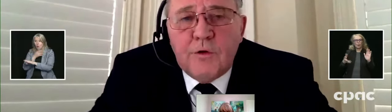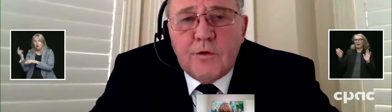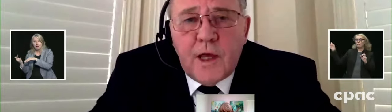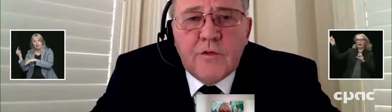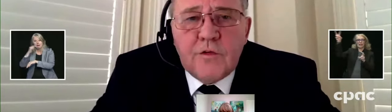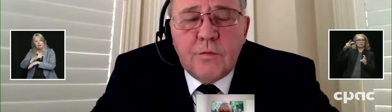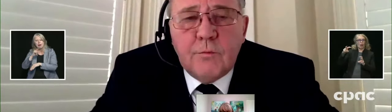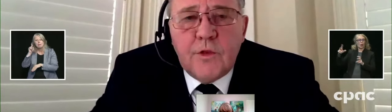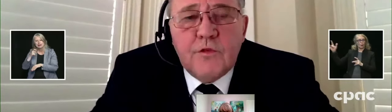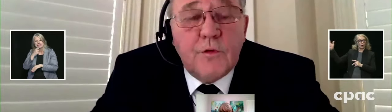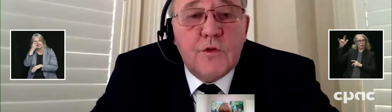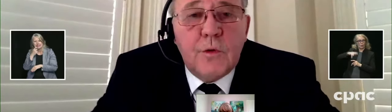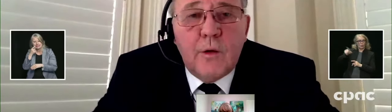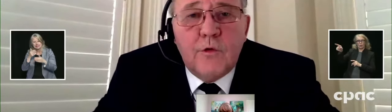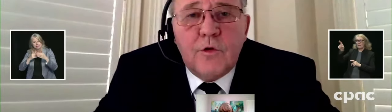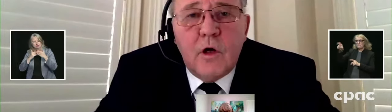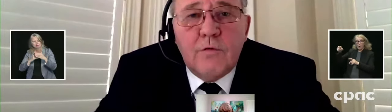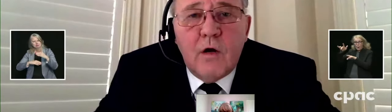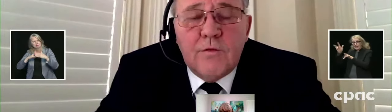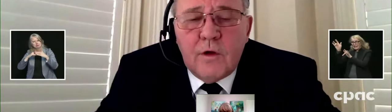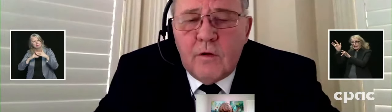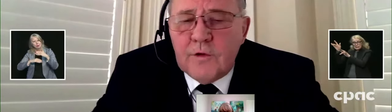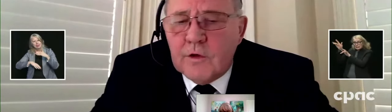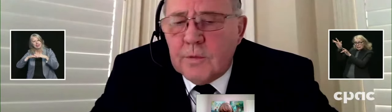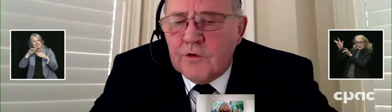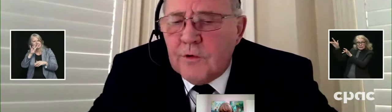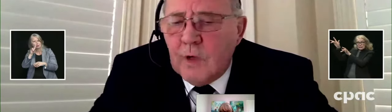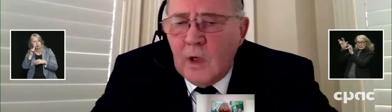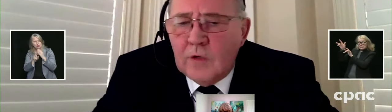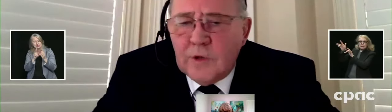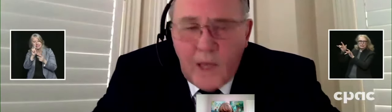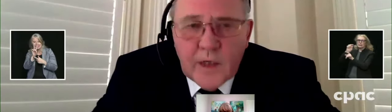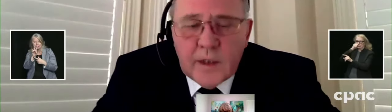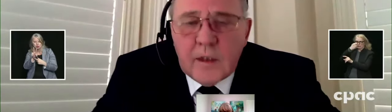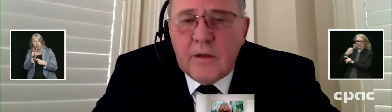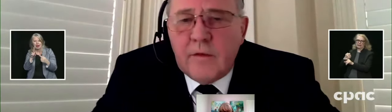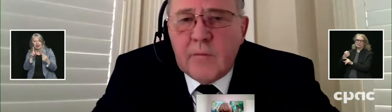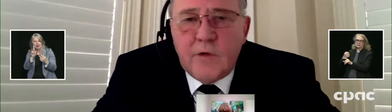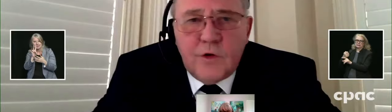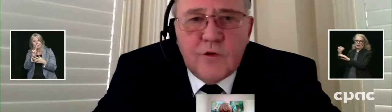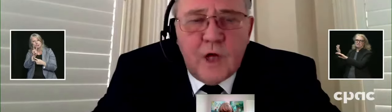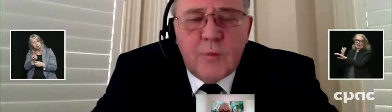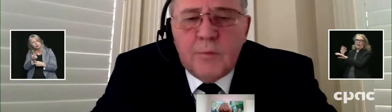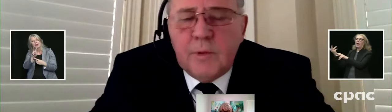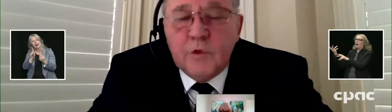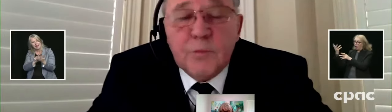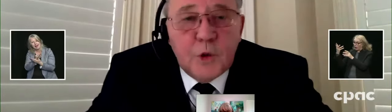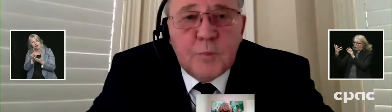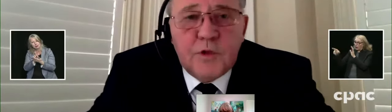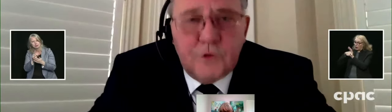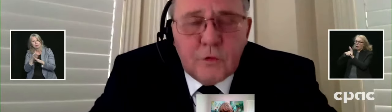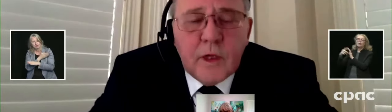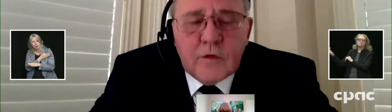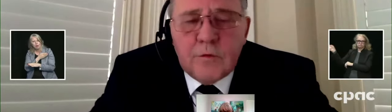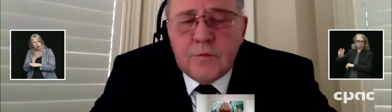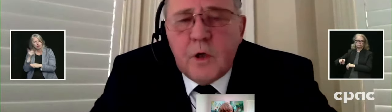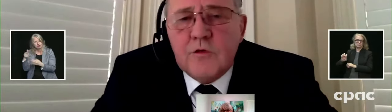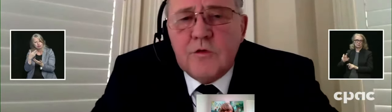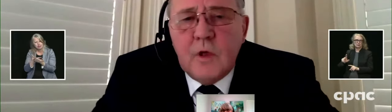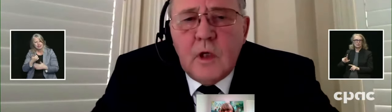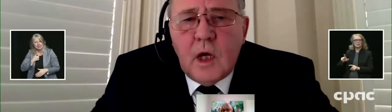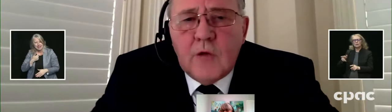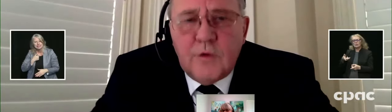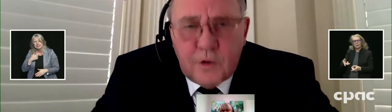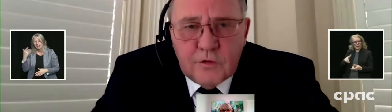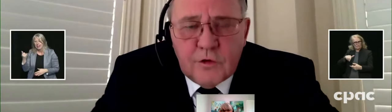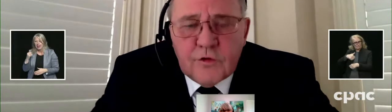test within 72 hours of their departure to Canada. That measure has now was put in place in direct response to